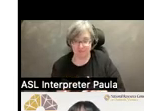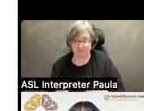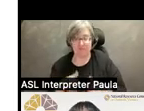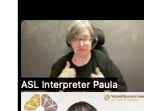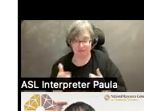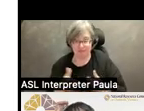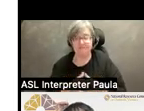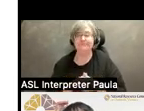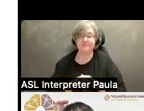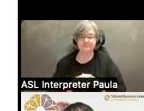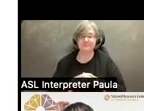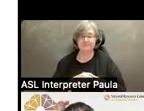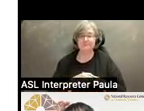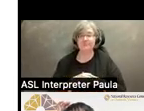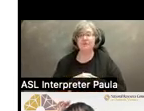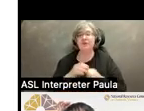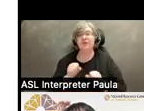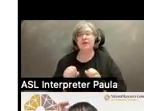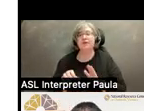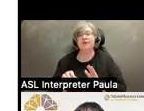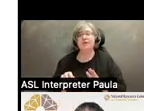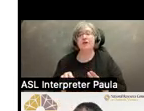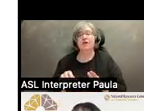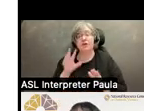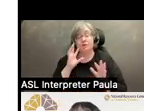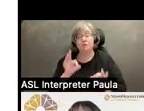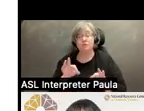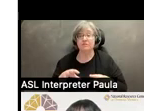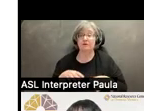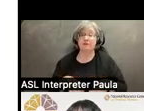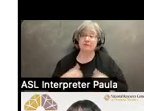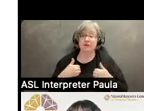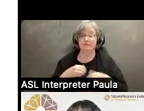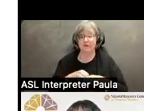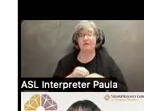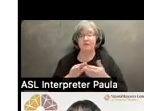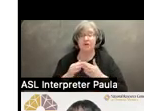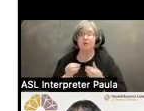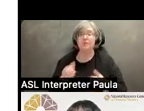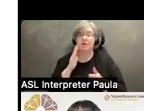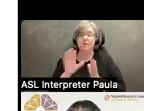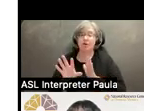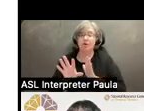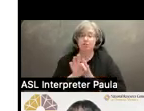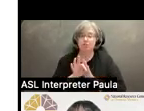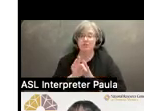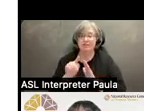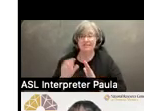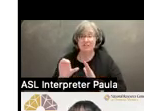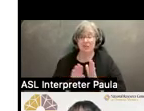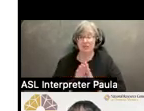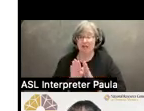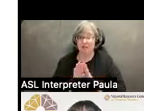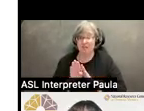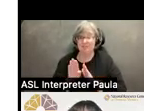there. So they can choose to live in the community. A lot of people will choose these tax credit developments because they're really nice.